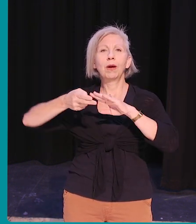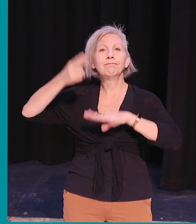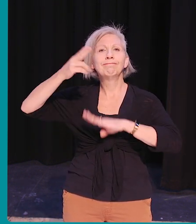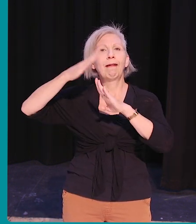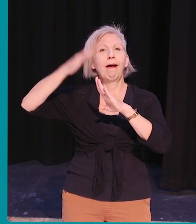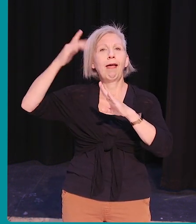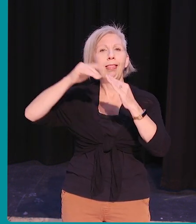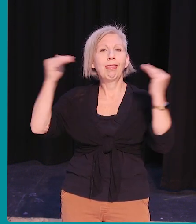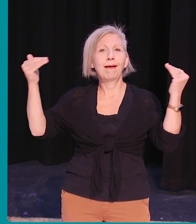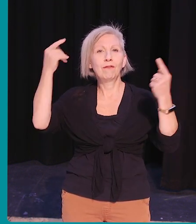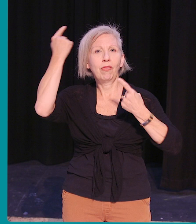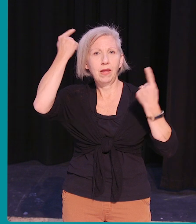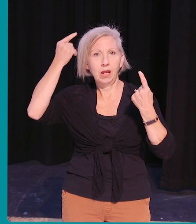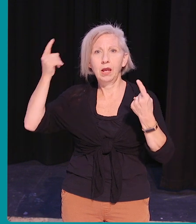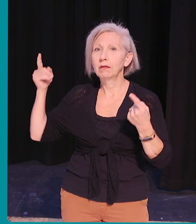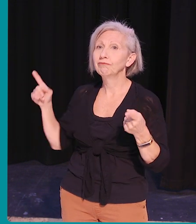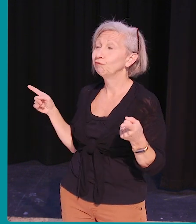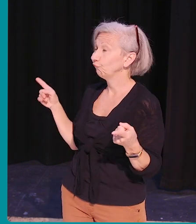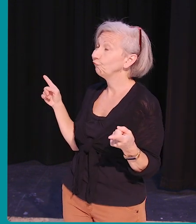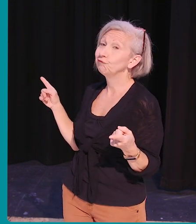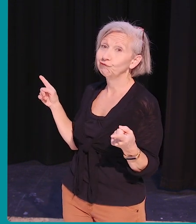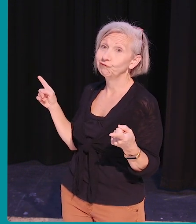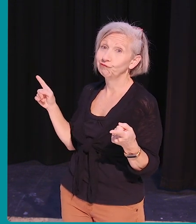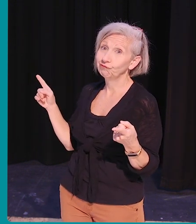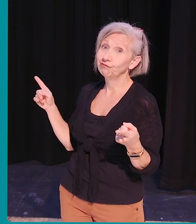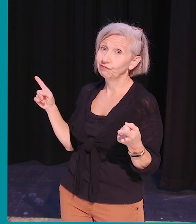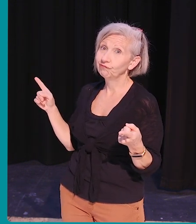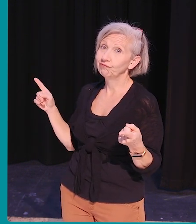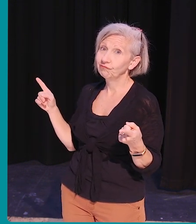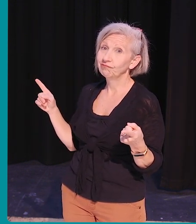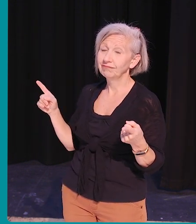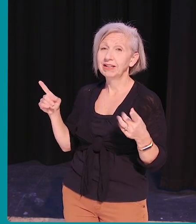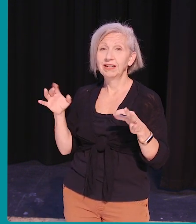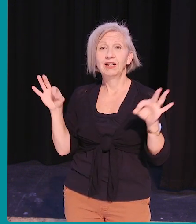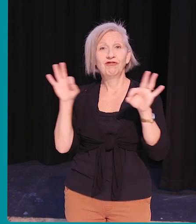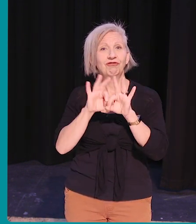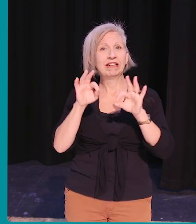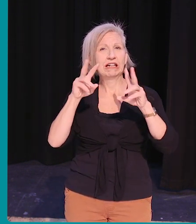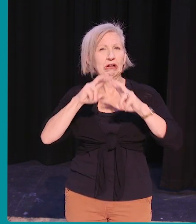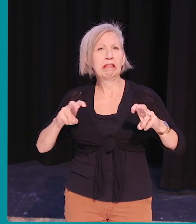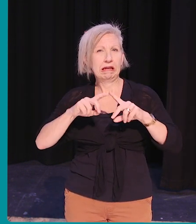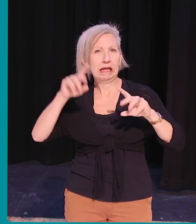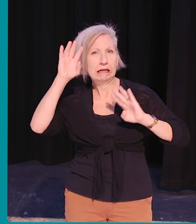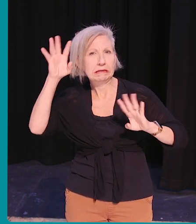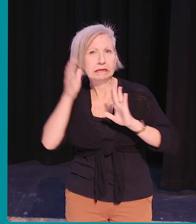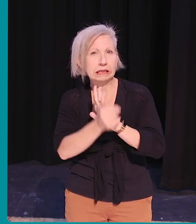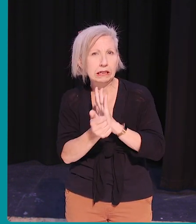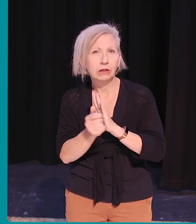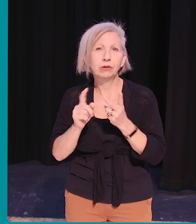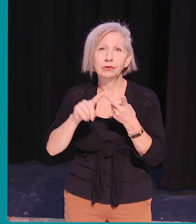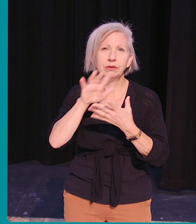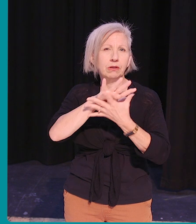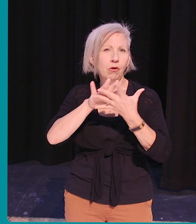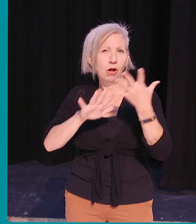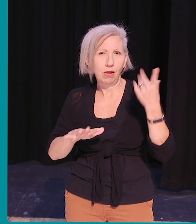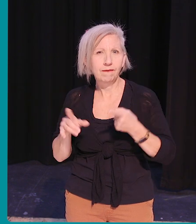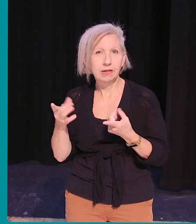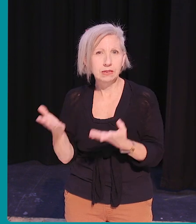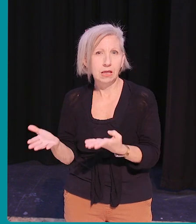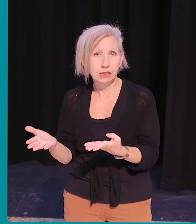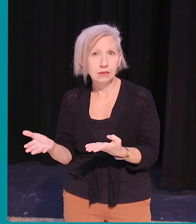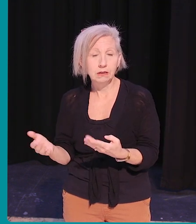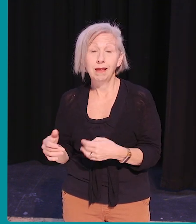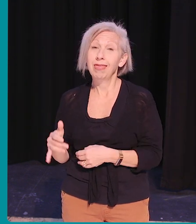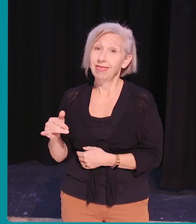blue and green lines. That's why we're moving those directions, right? Unfortunately, when you walk the halls of most schools and you see what kids do on a day-to-day